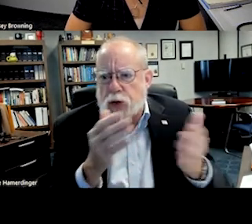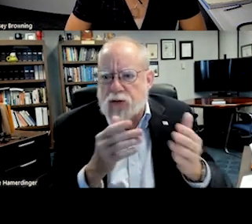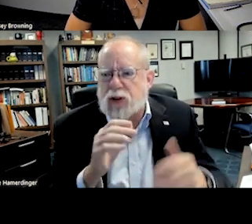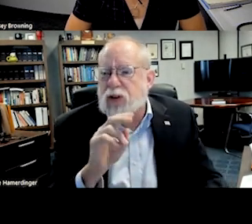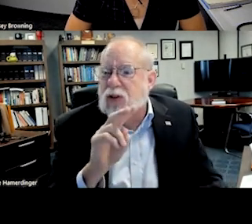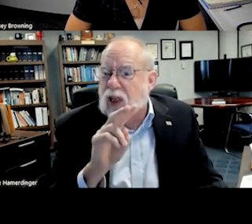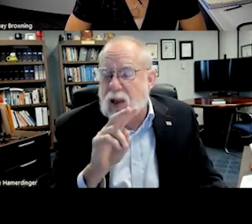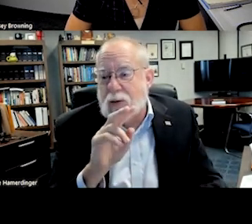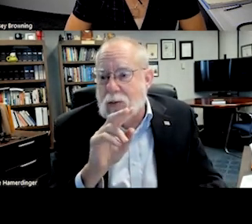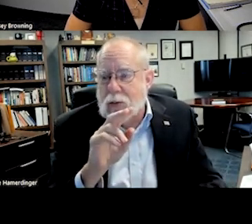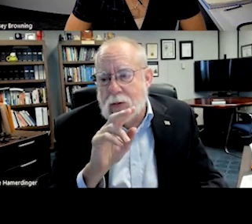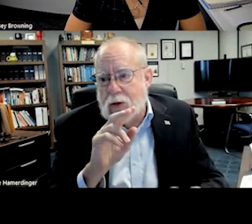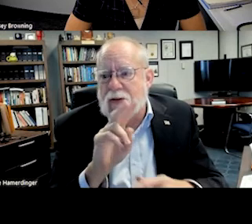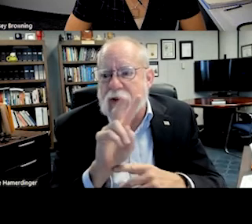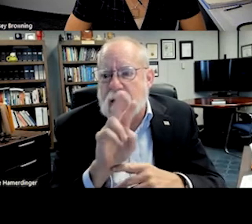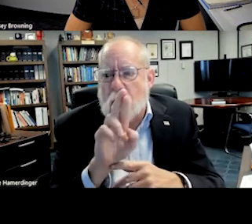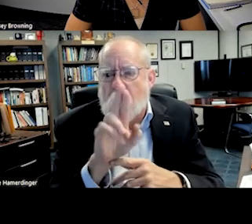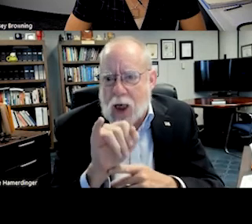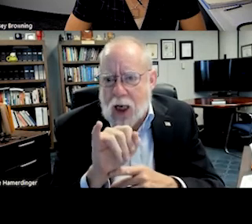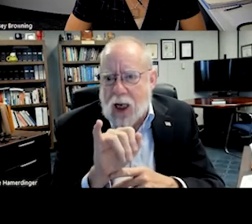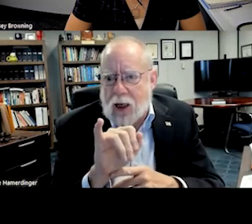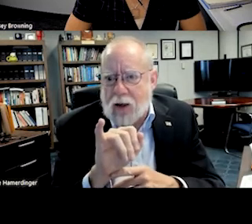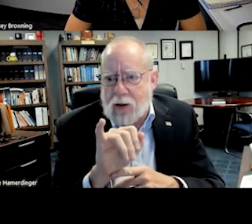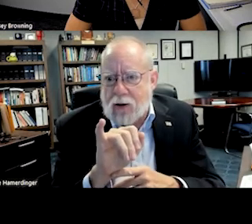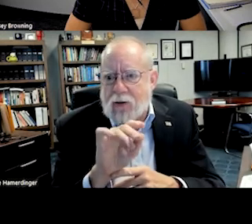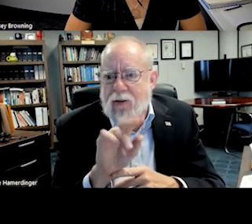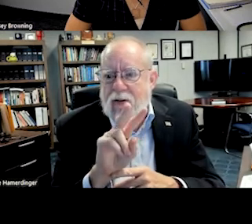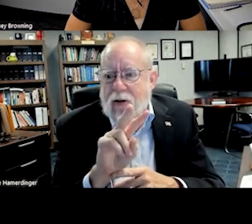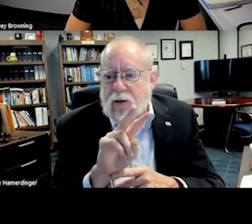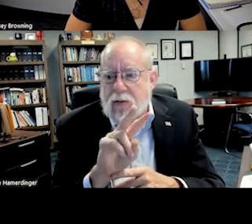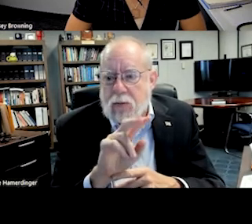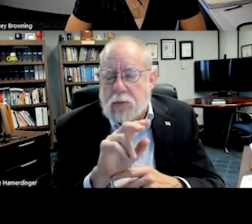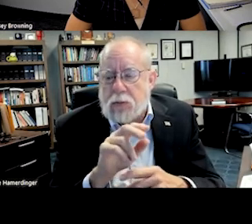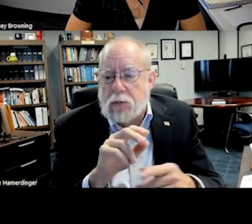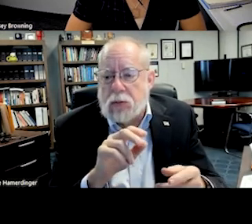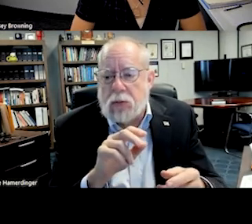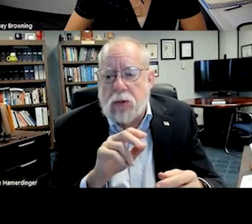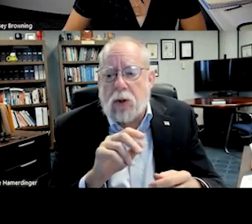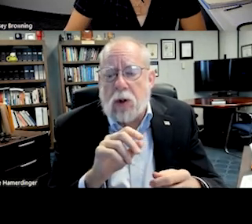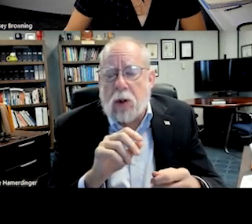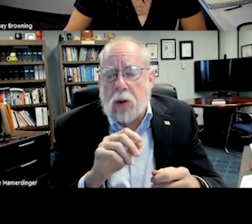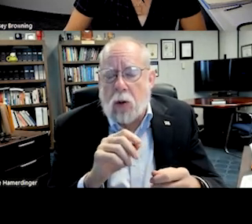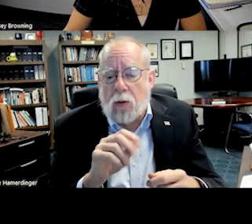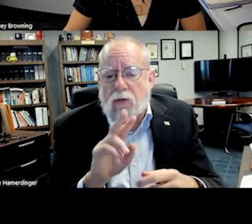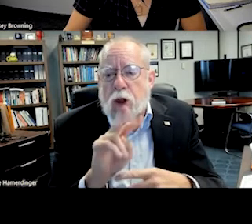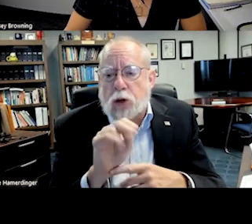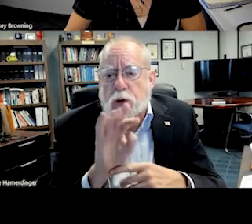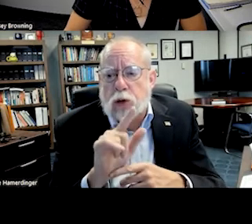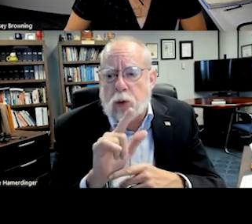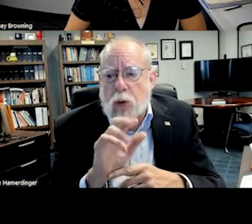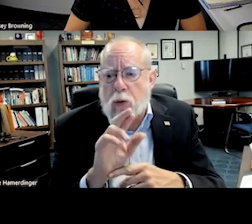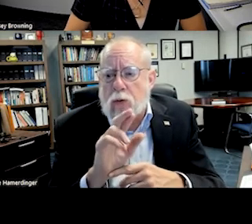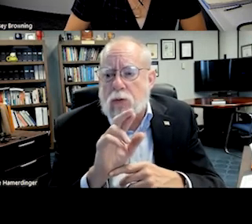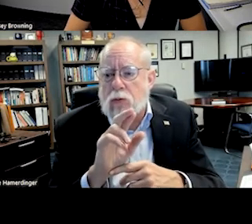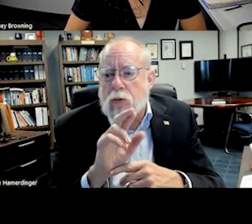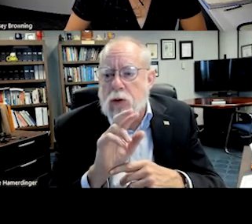go and see the interpreting services that are there, whether they have video remote interpreting services or a